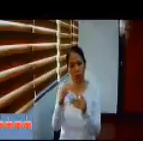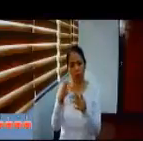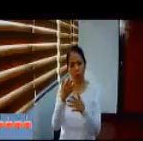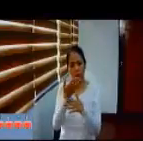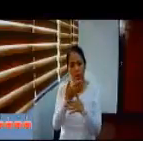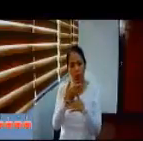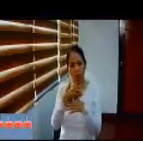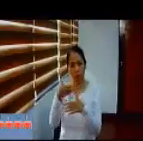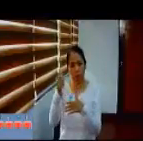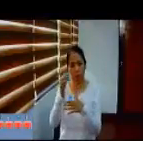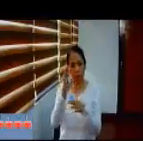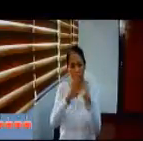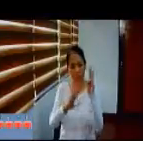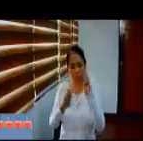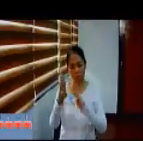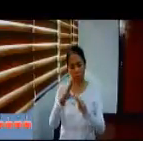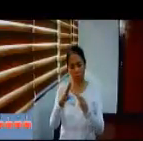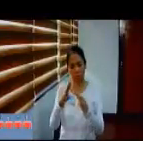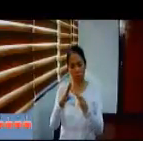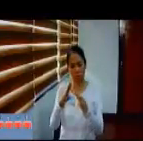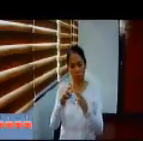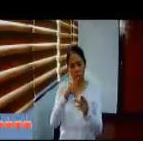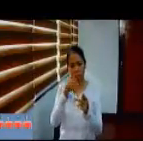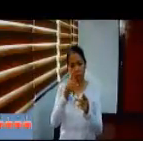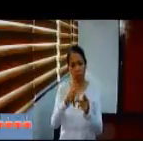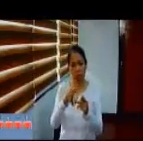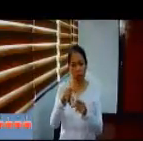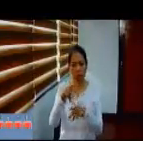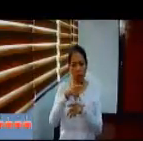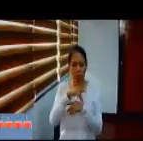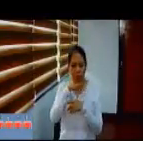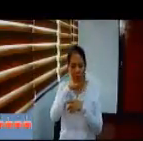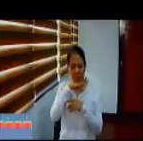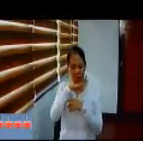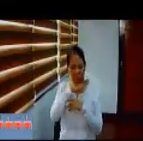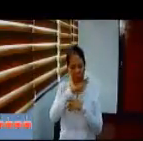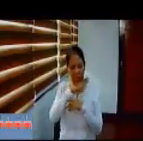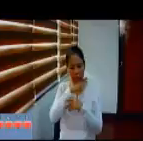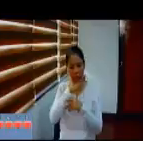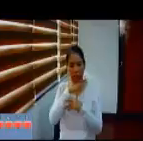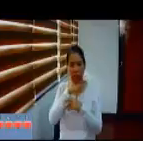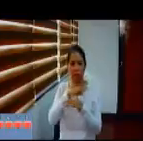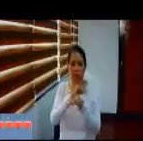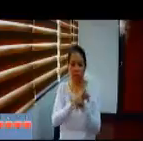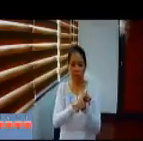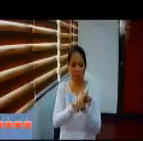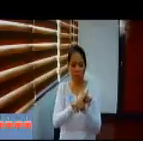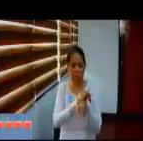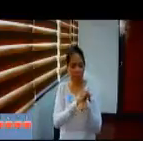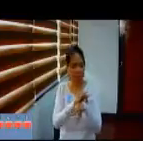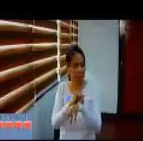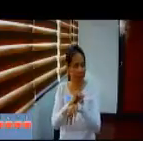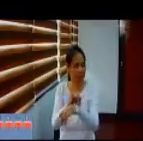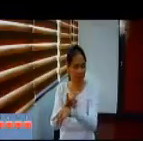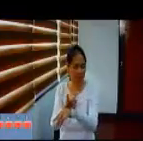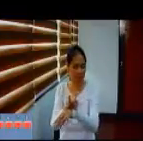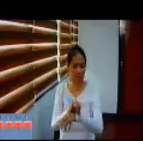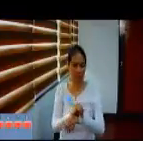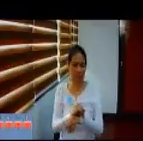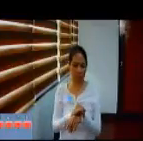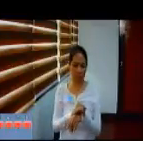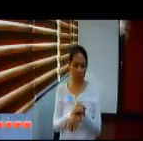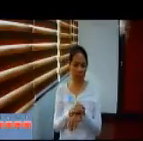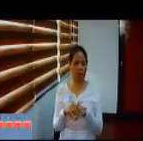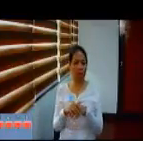particularly bacterial as well as insect pests. Especially with increasing temperatures, this is favorable